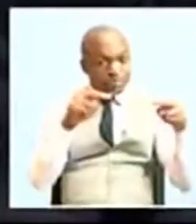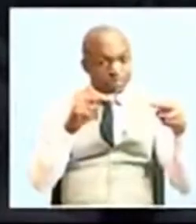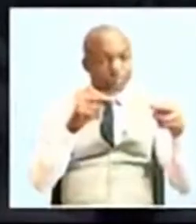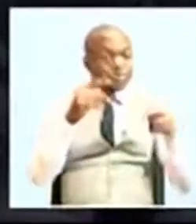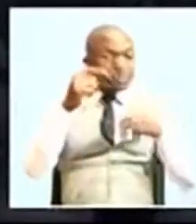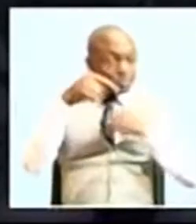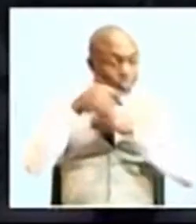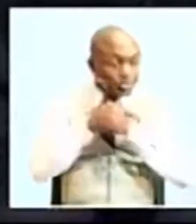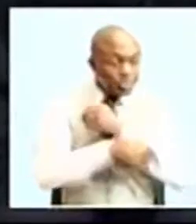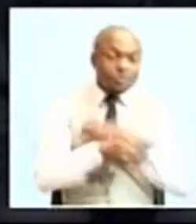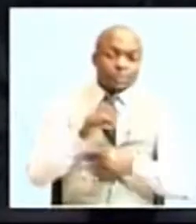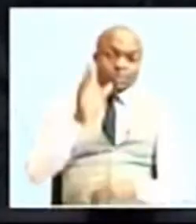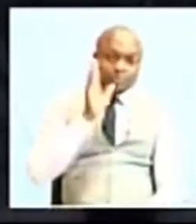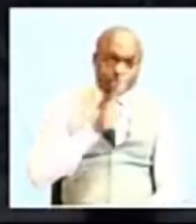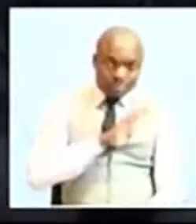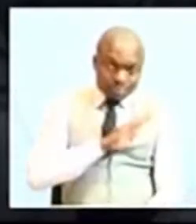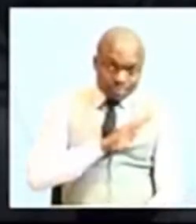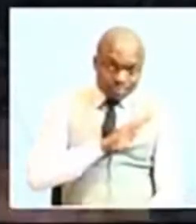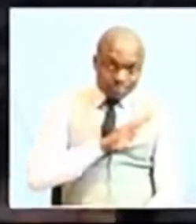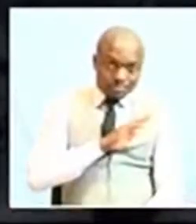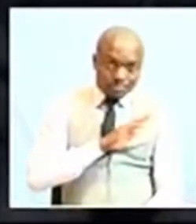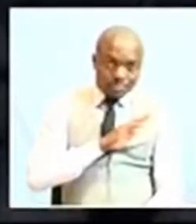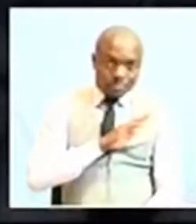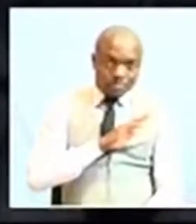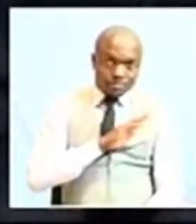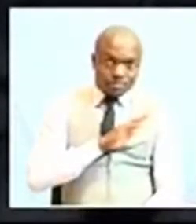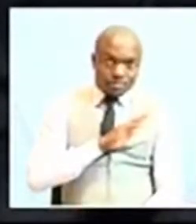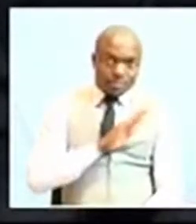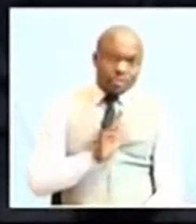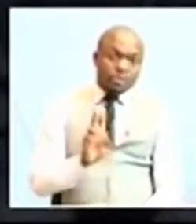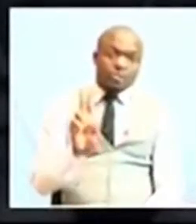drilled the borehole, and they were of no use